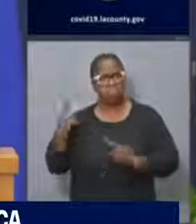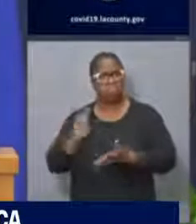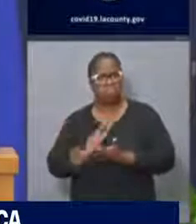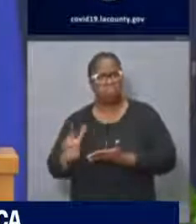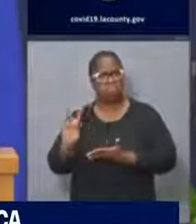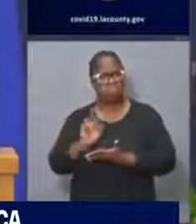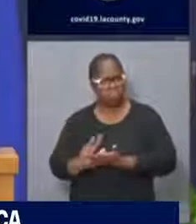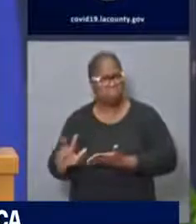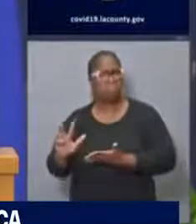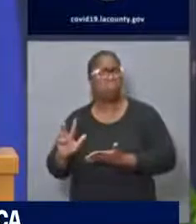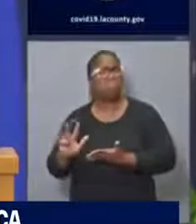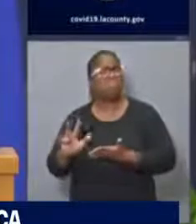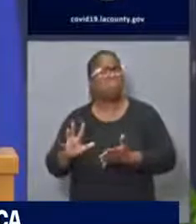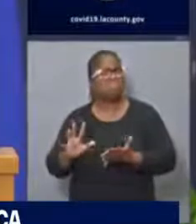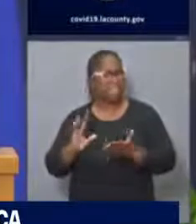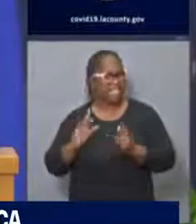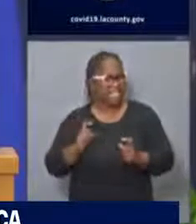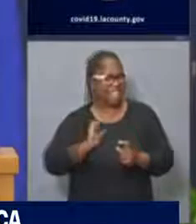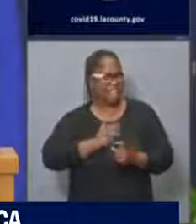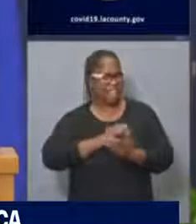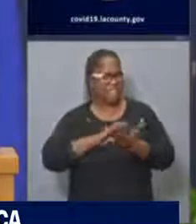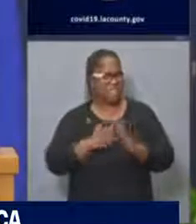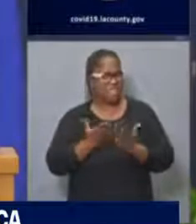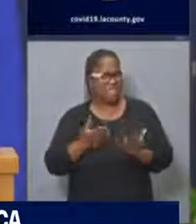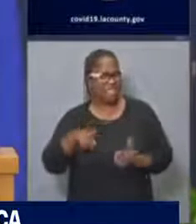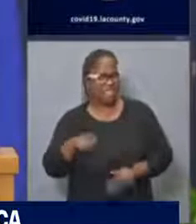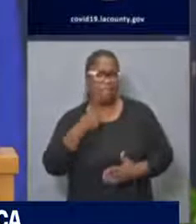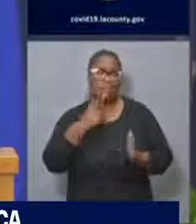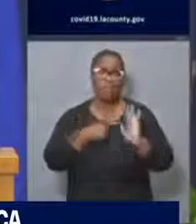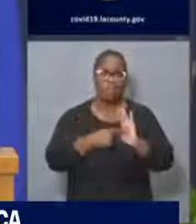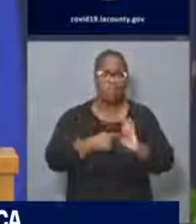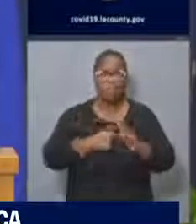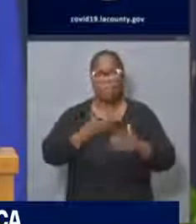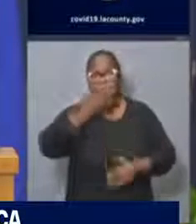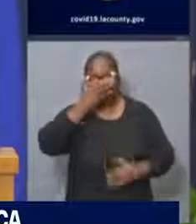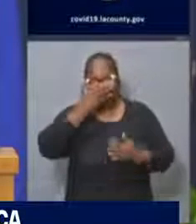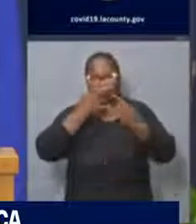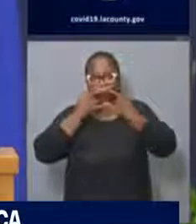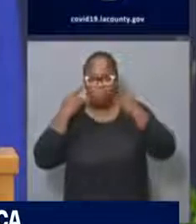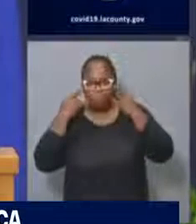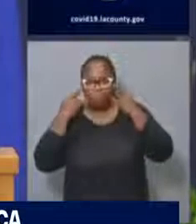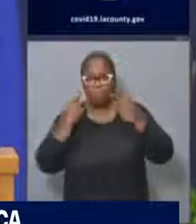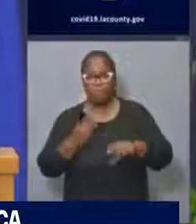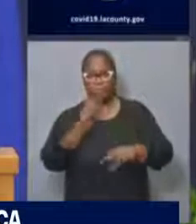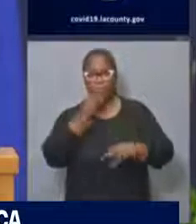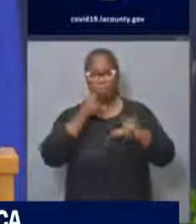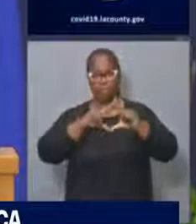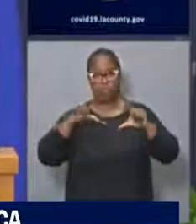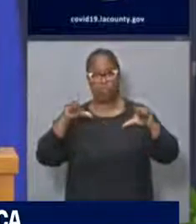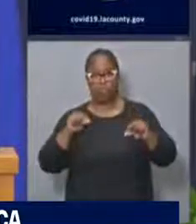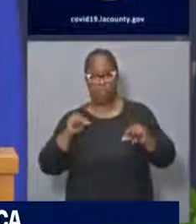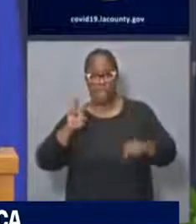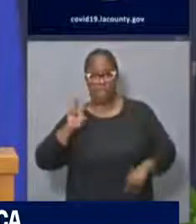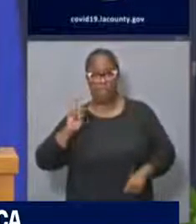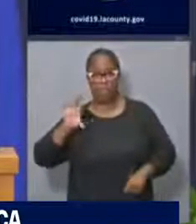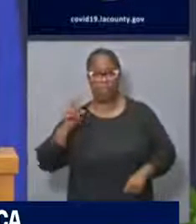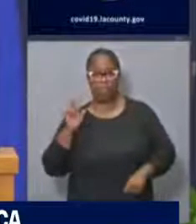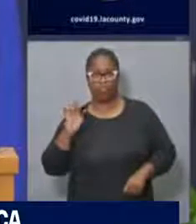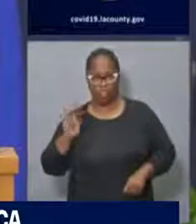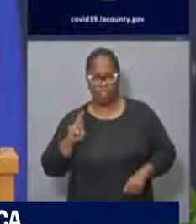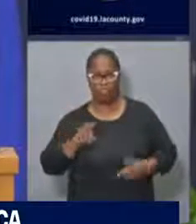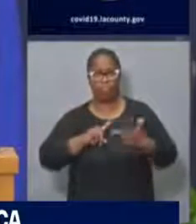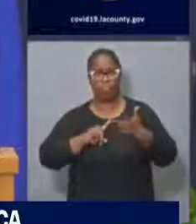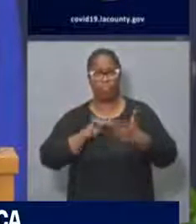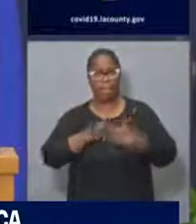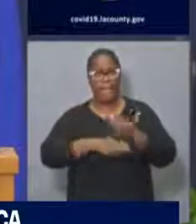providing our community with essential needs like face coverings, food vouchers, and hand sanitizers. This is also